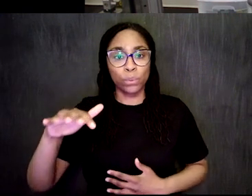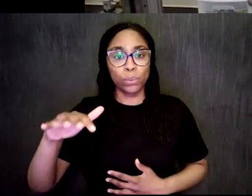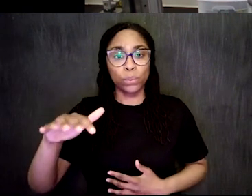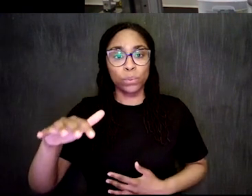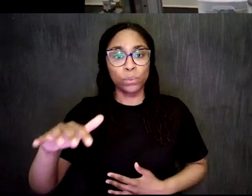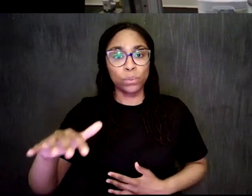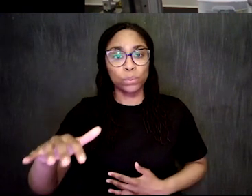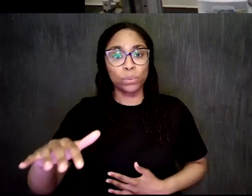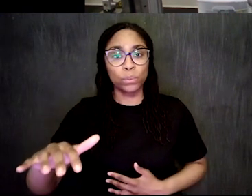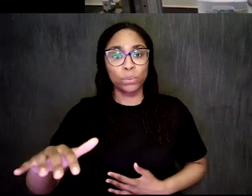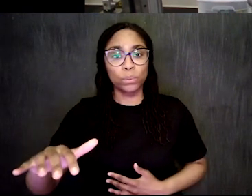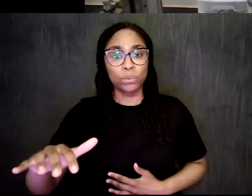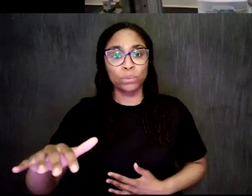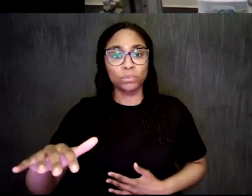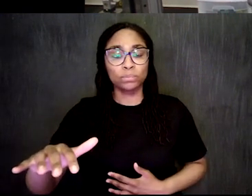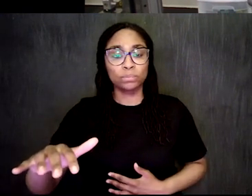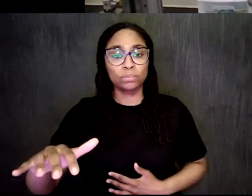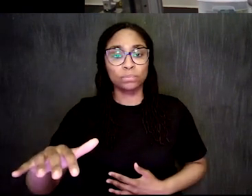Exhale.